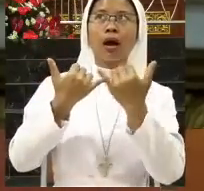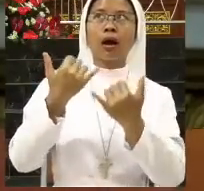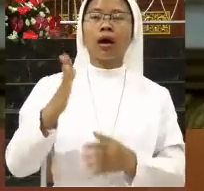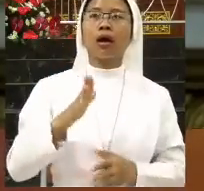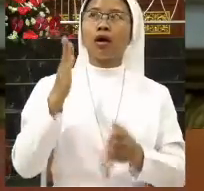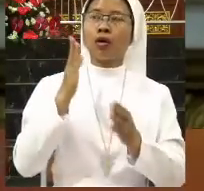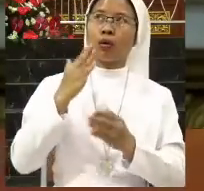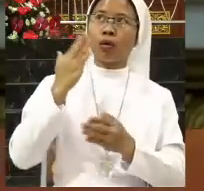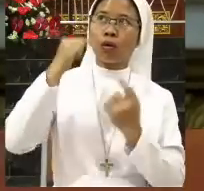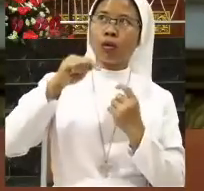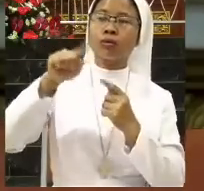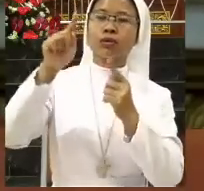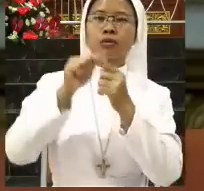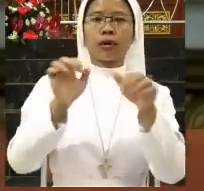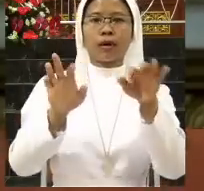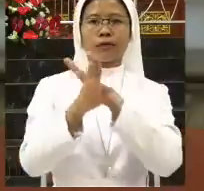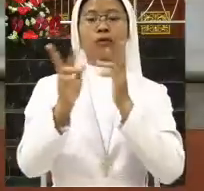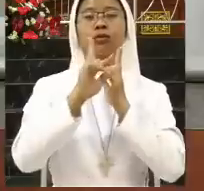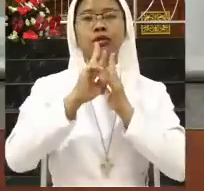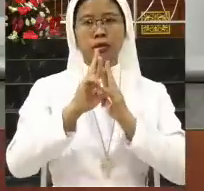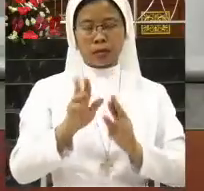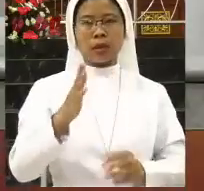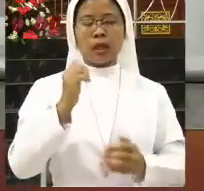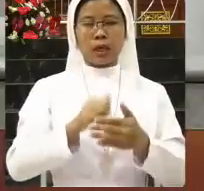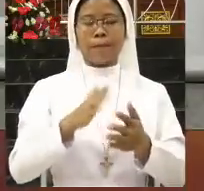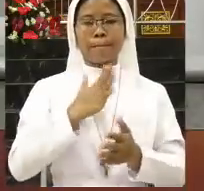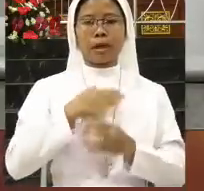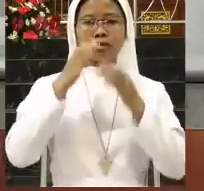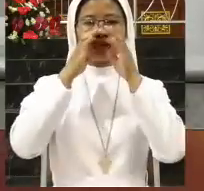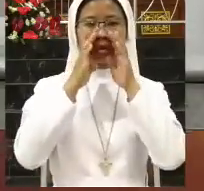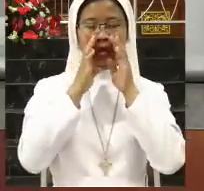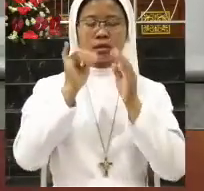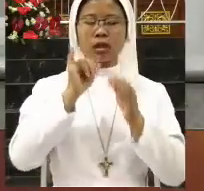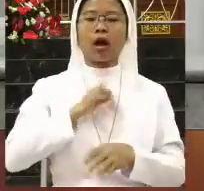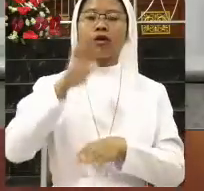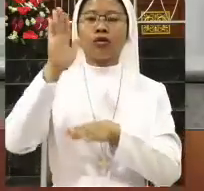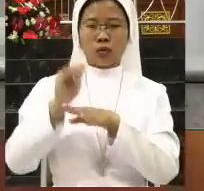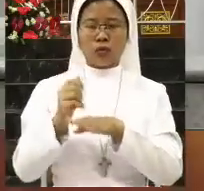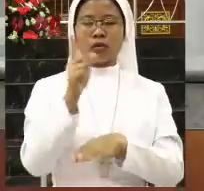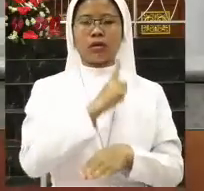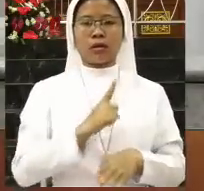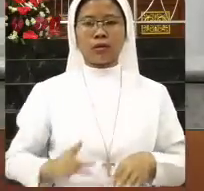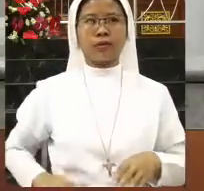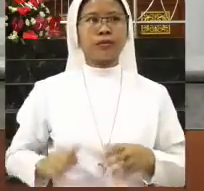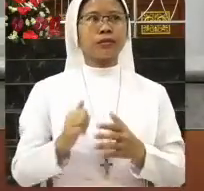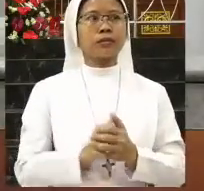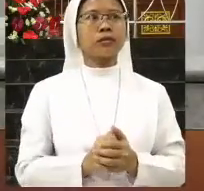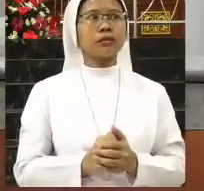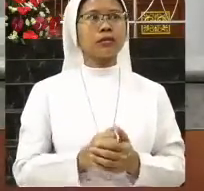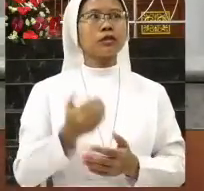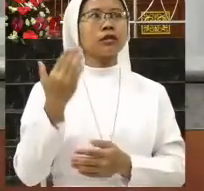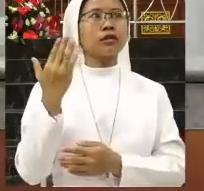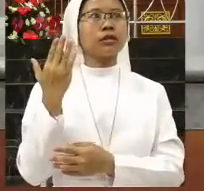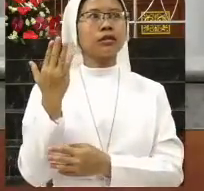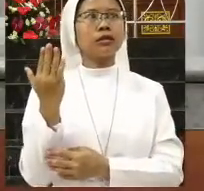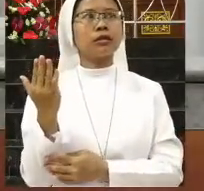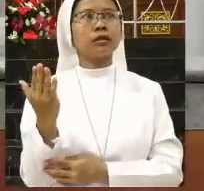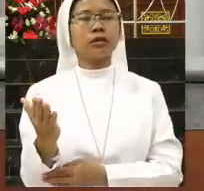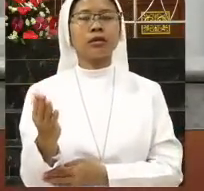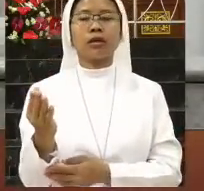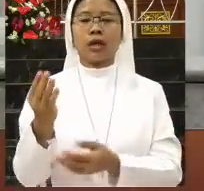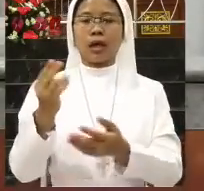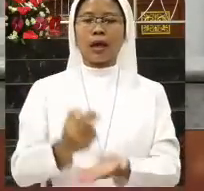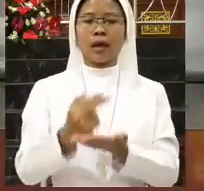his ears. In my distress, I called upon the Lord. They attacked me on the day of